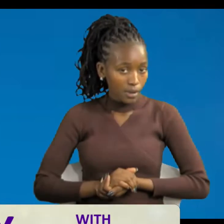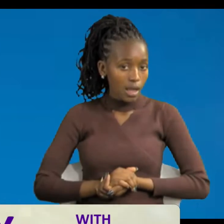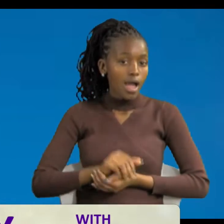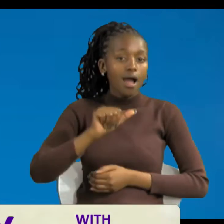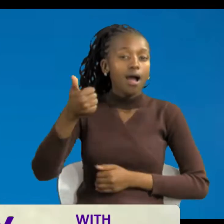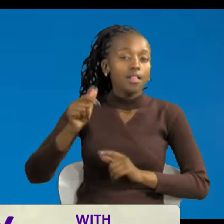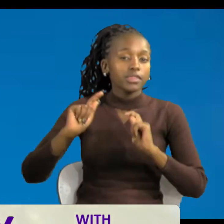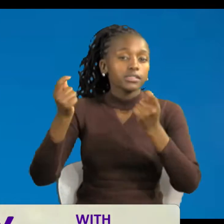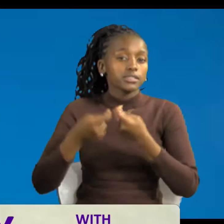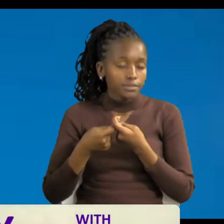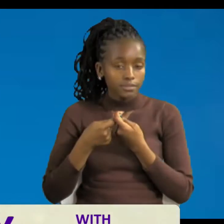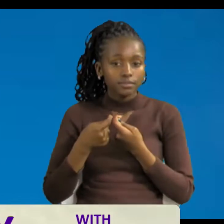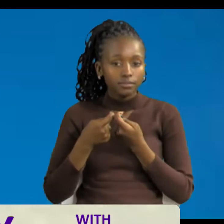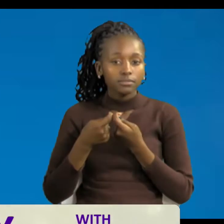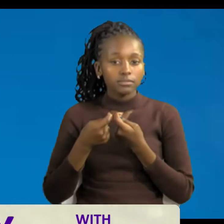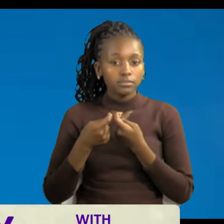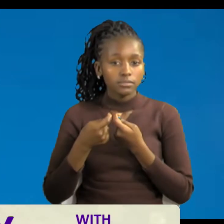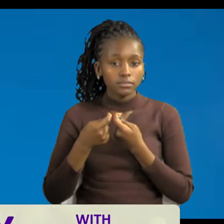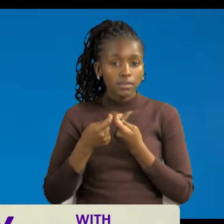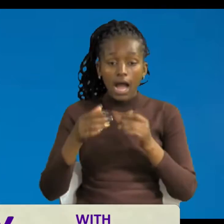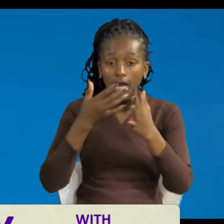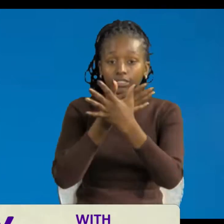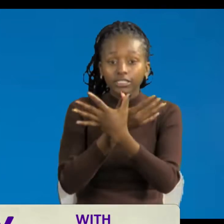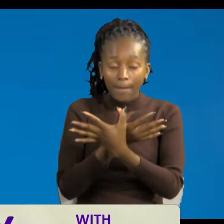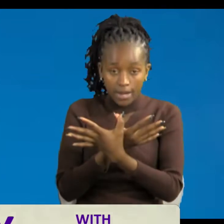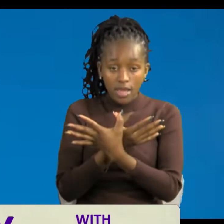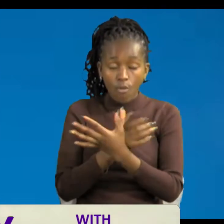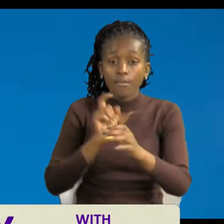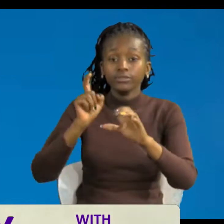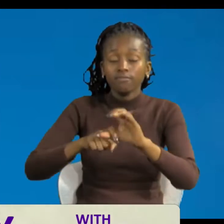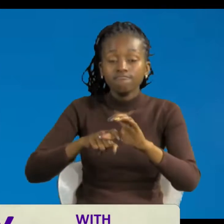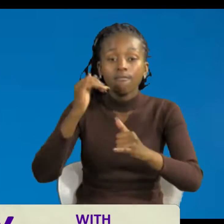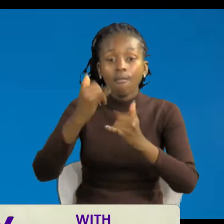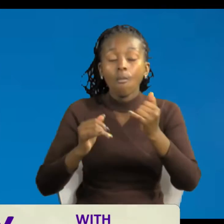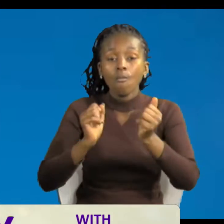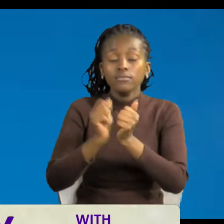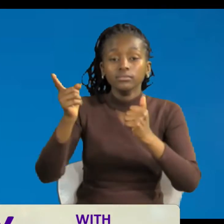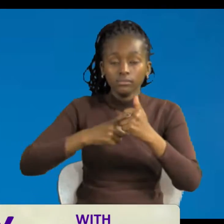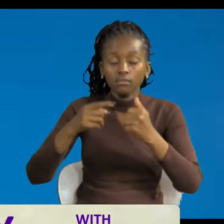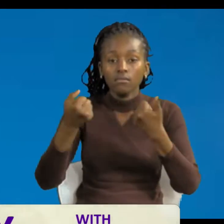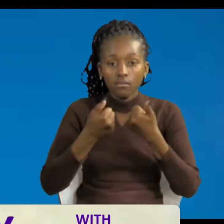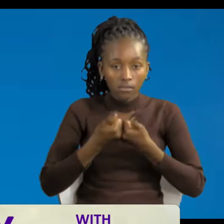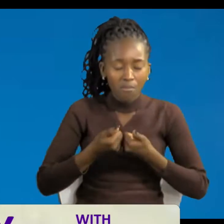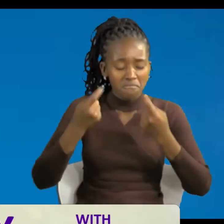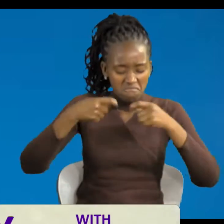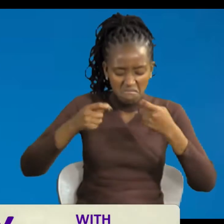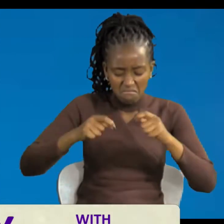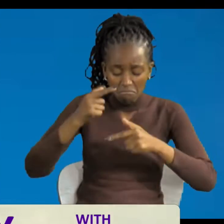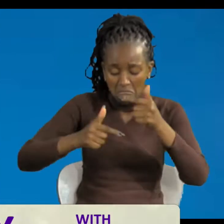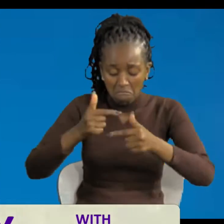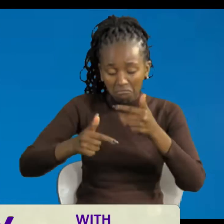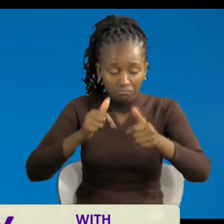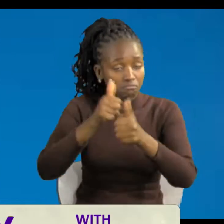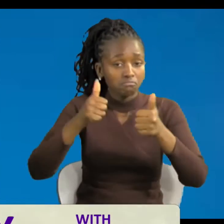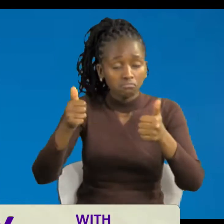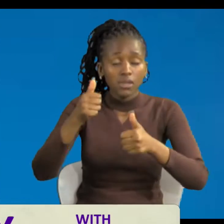likes of Germany, who are also in the round of 16, they've been doing really well, trying to get positive